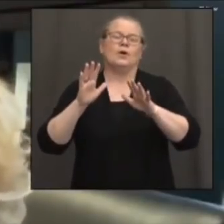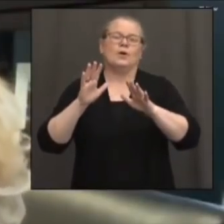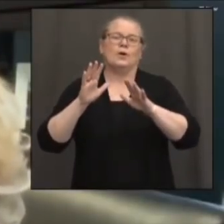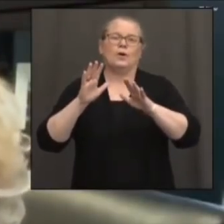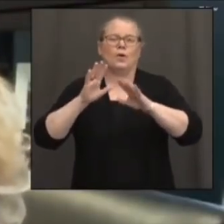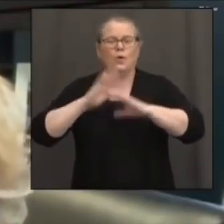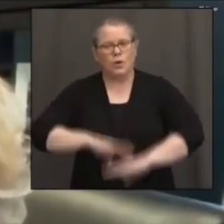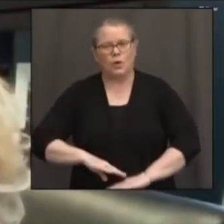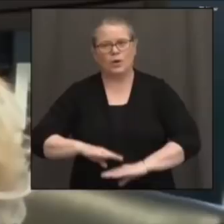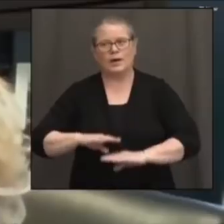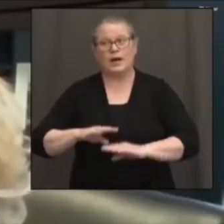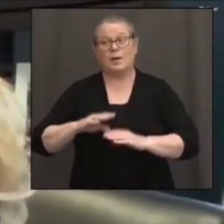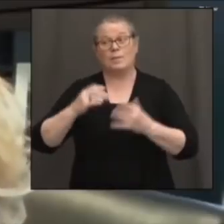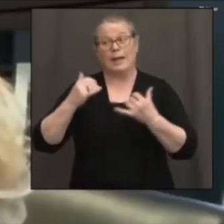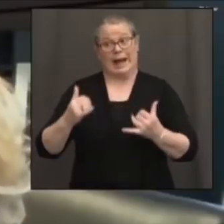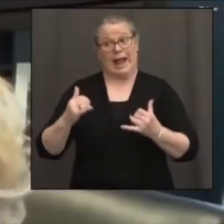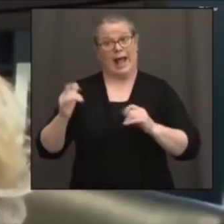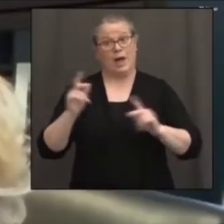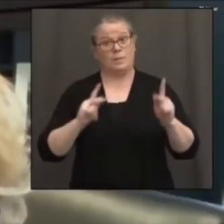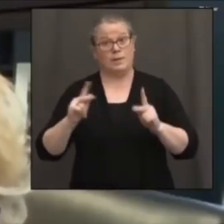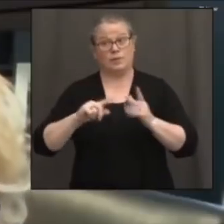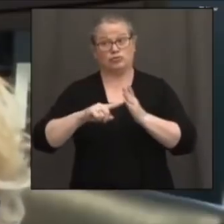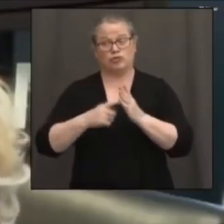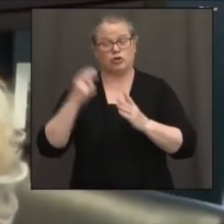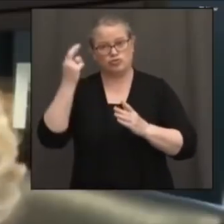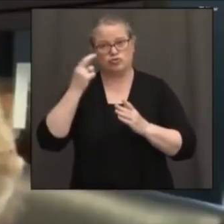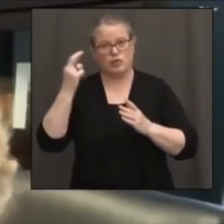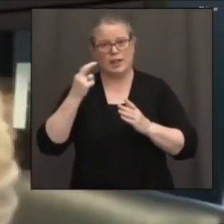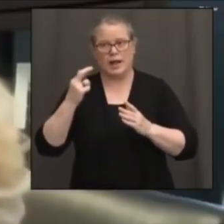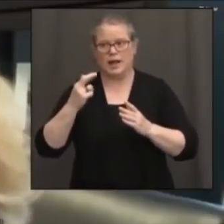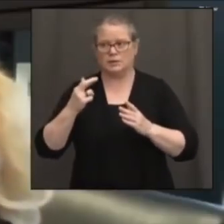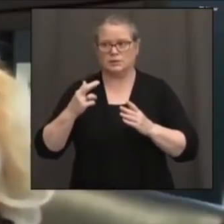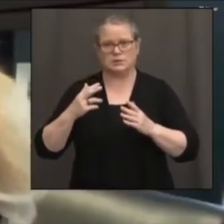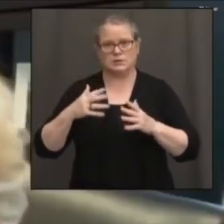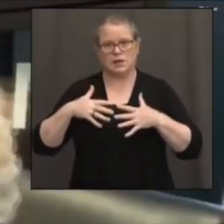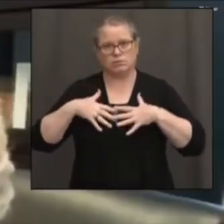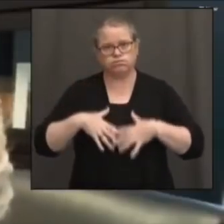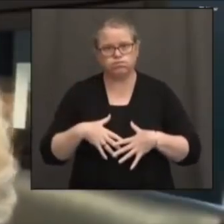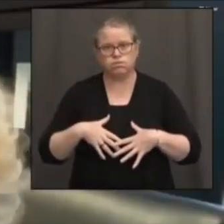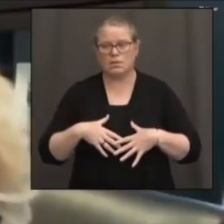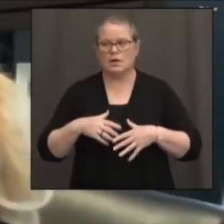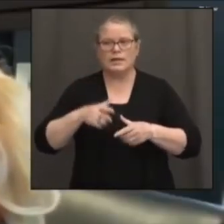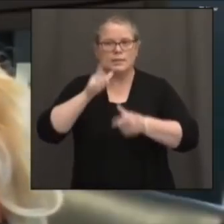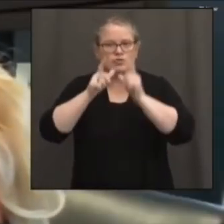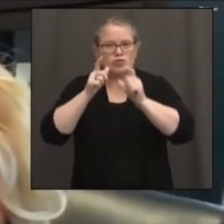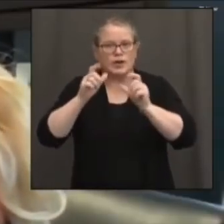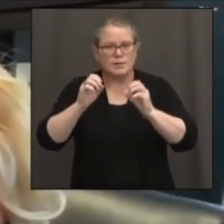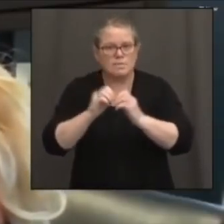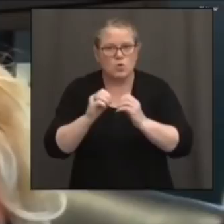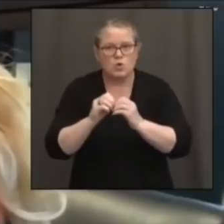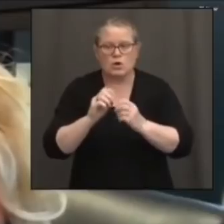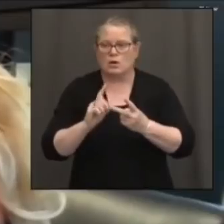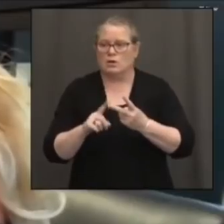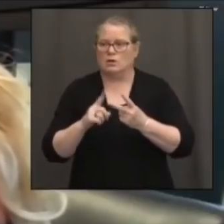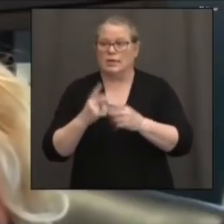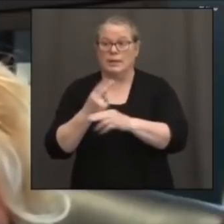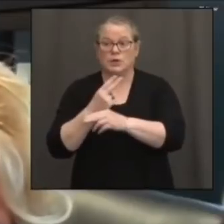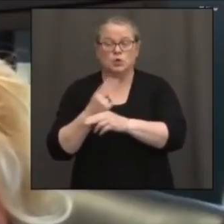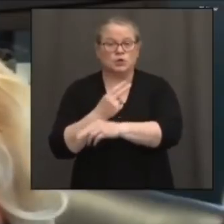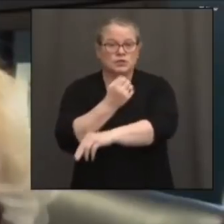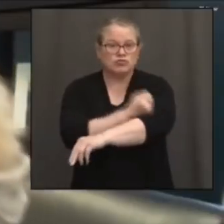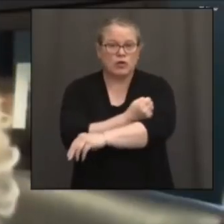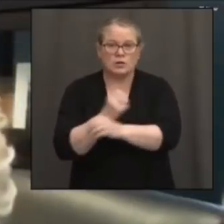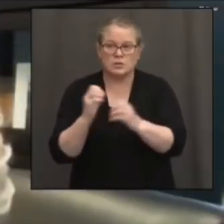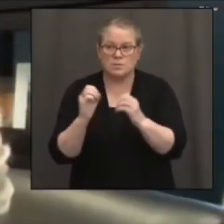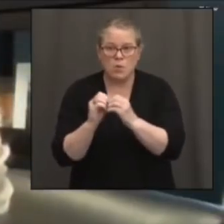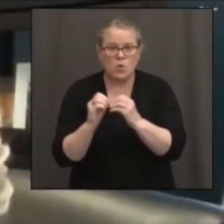the trauma and the effect that it's had on their lives, that they've been drinking more, that they've been using drugs